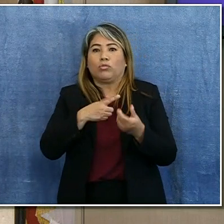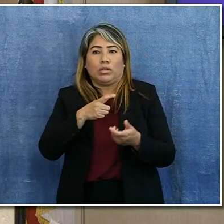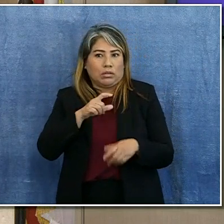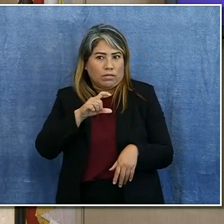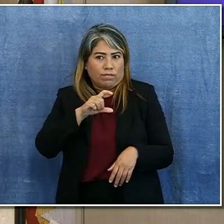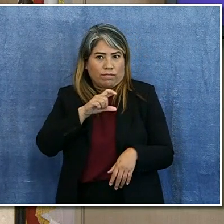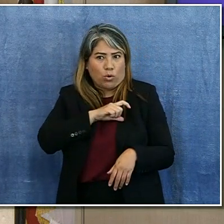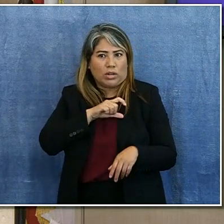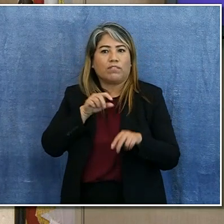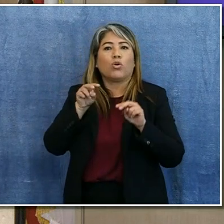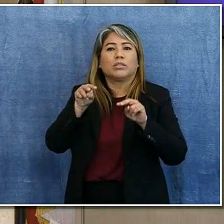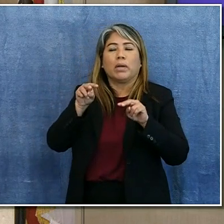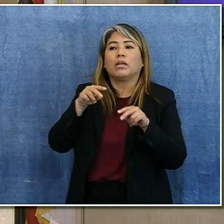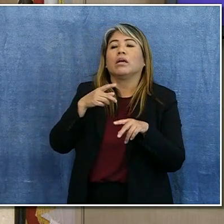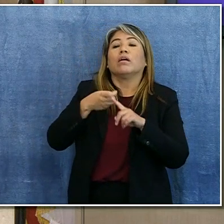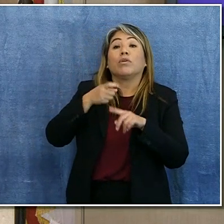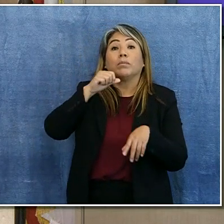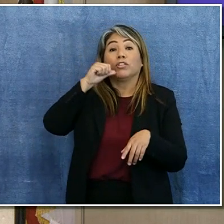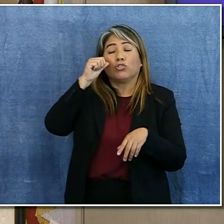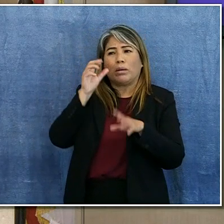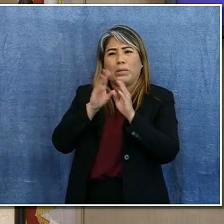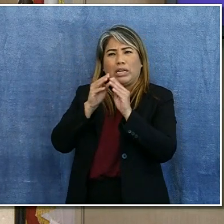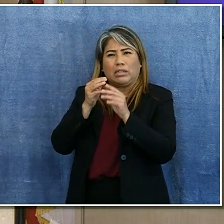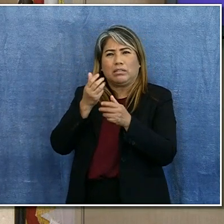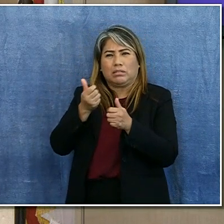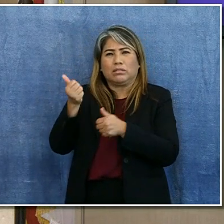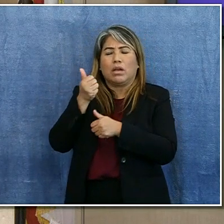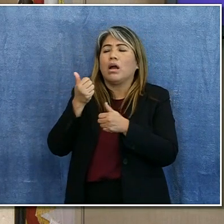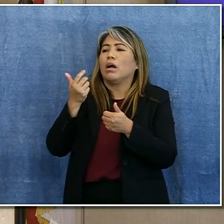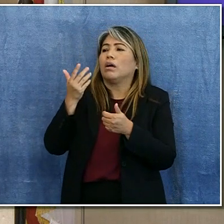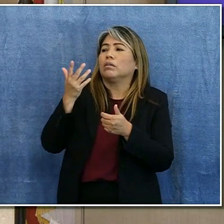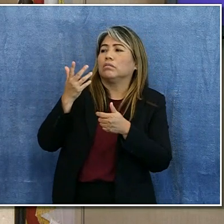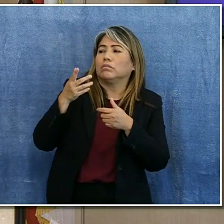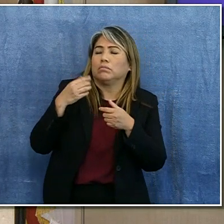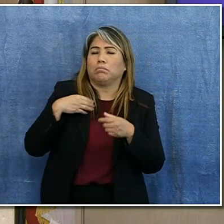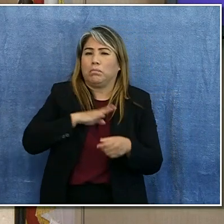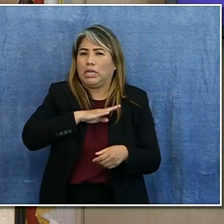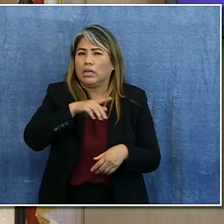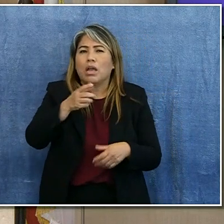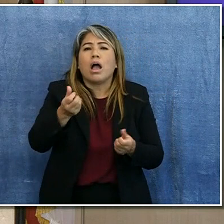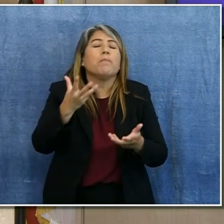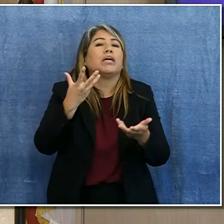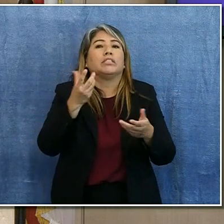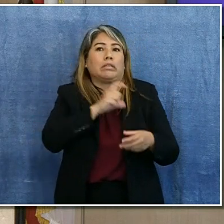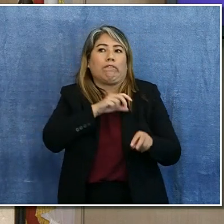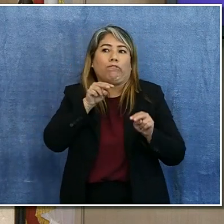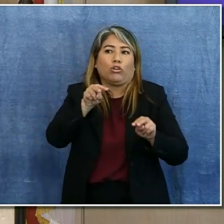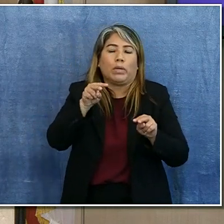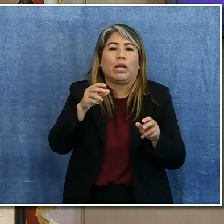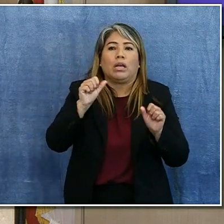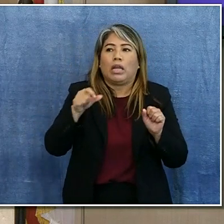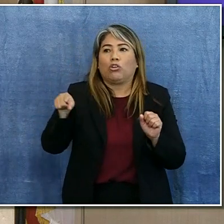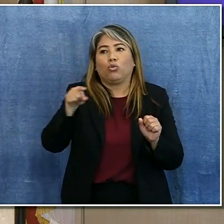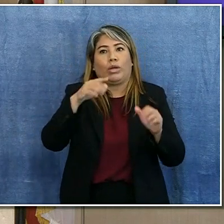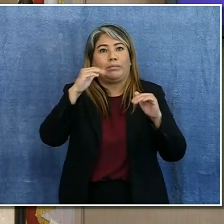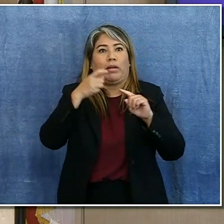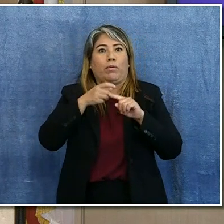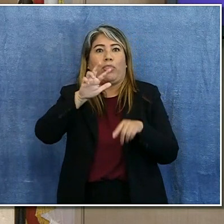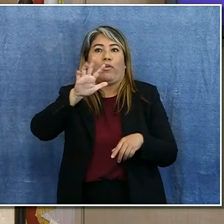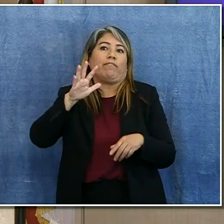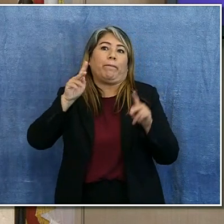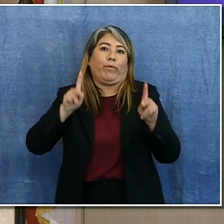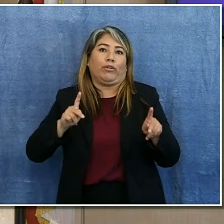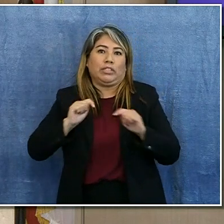that was passed by the supervisors yesterday. How much enforcement can residents expect out of this 35-person team? In other words, what's